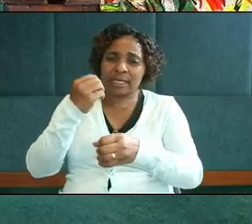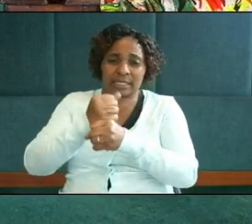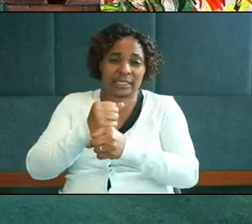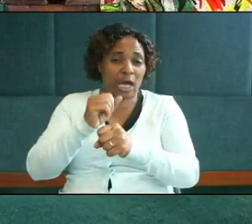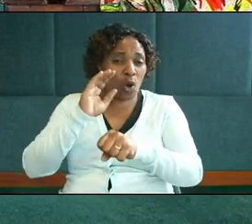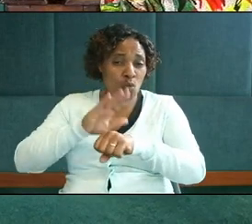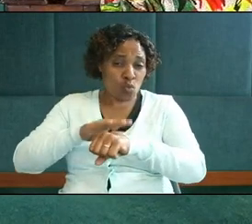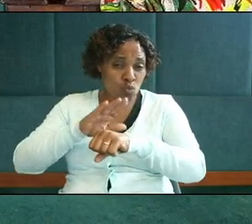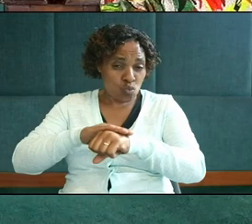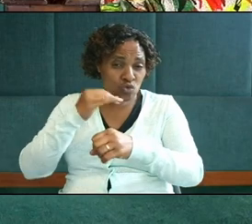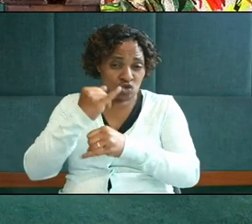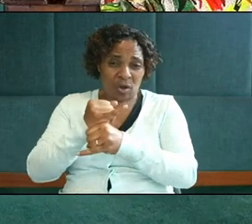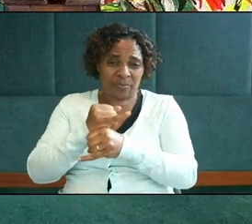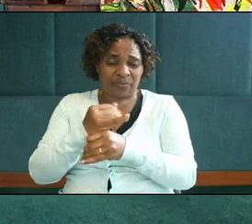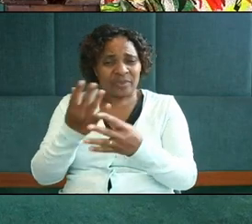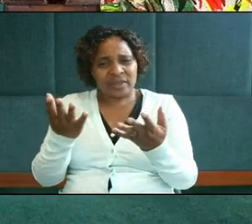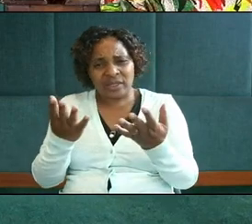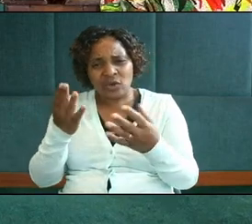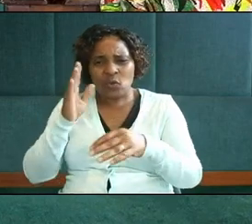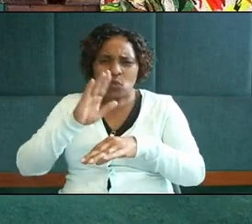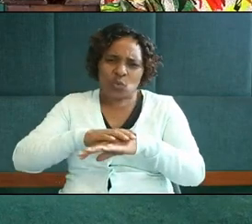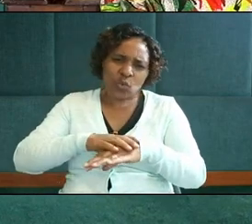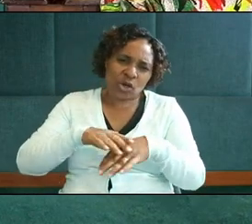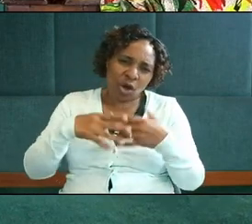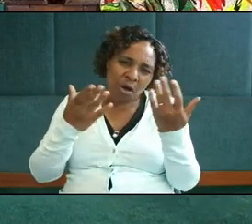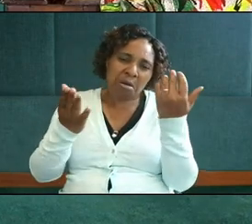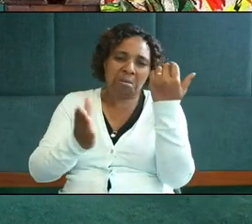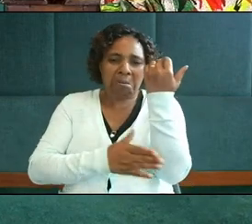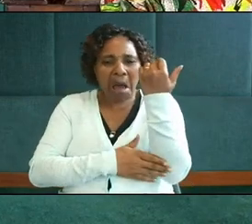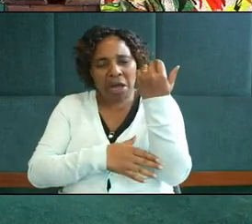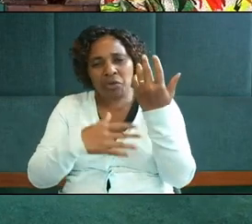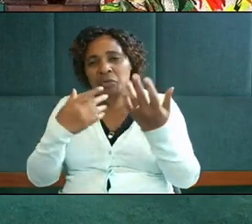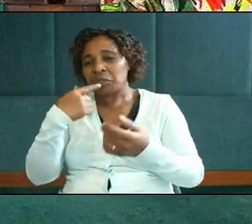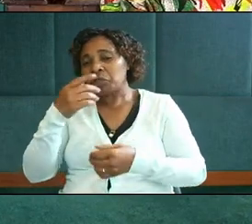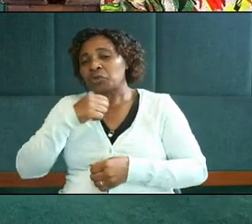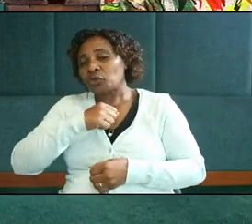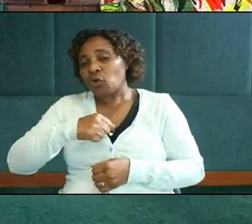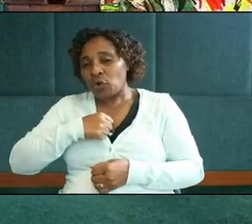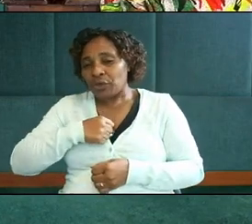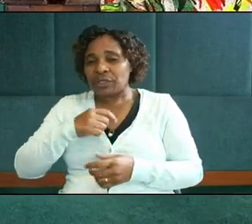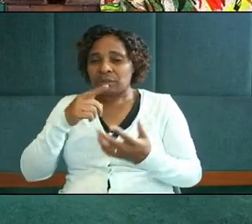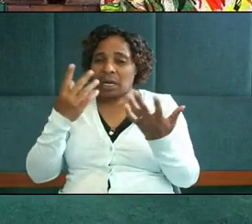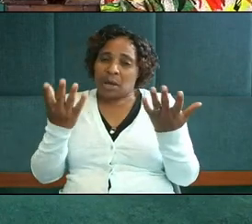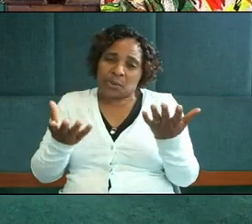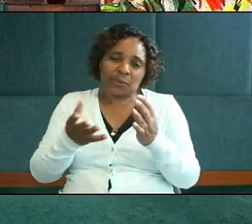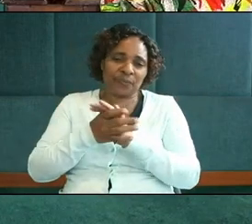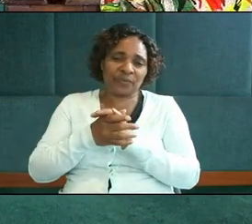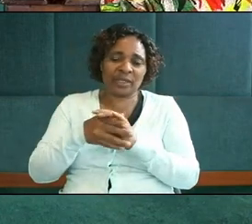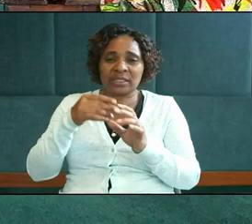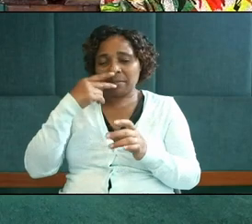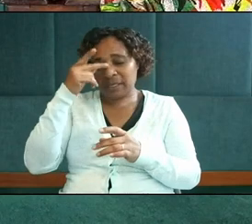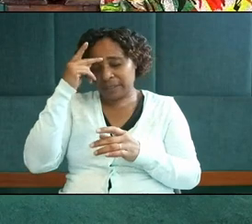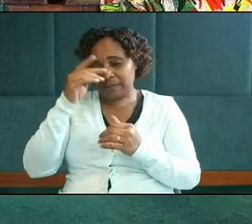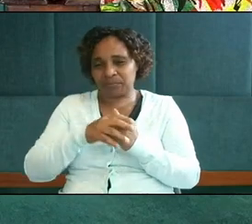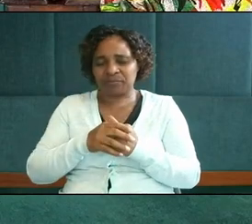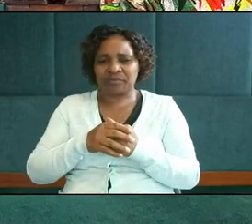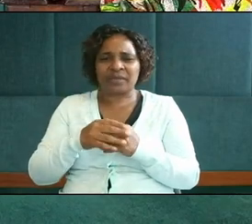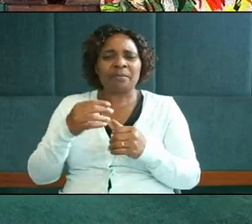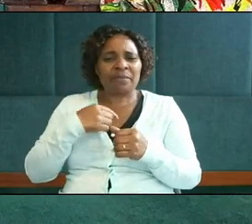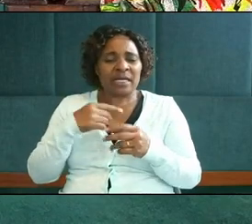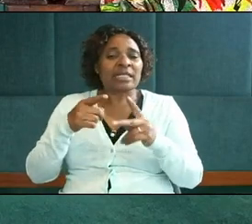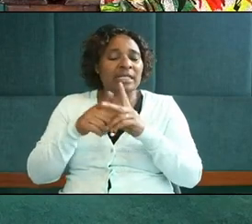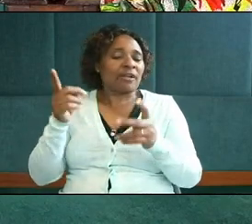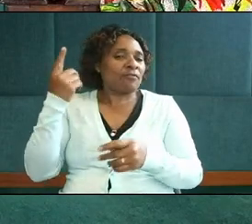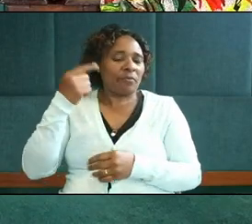say they did? Was it good? Was it bad? Do you regret? Is there anything you would change as a parent? I can start off.